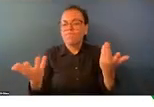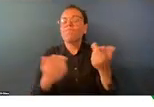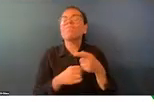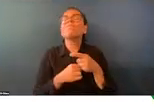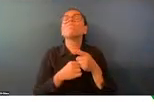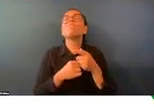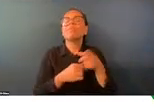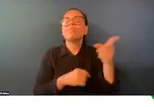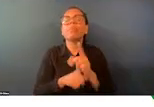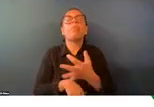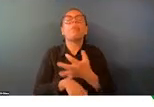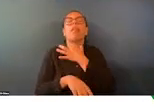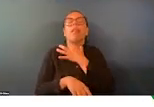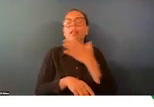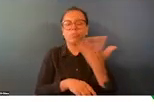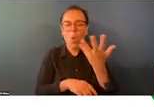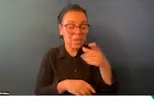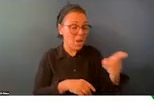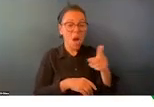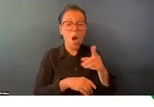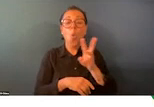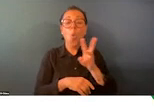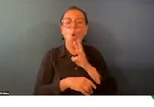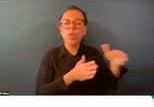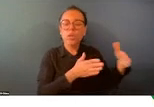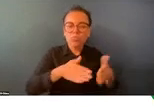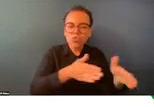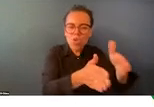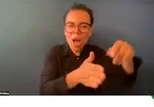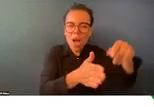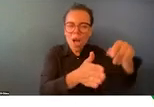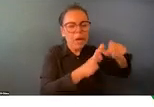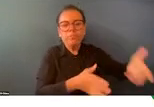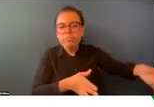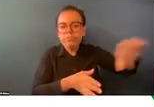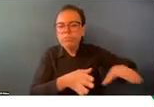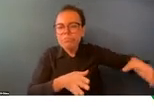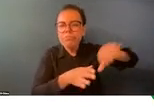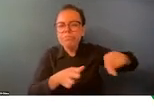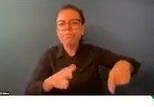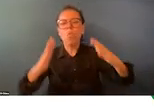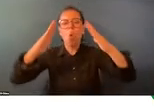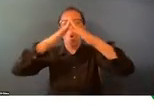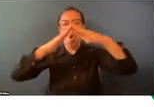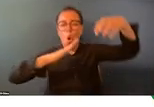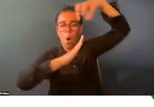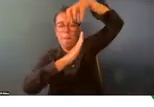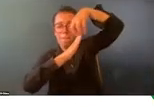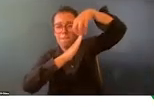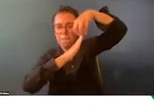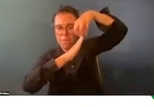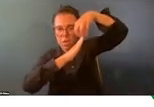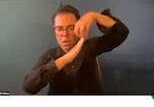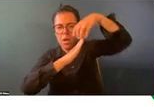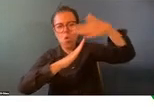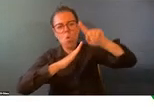water that made the children sick. Negnot village is located on the outskirts of a rocky mountain, so it